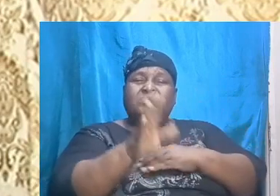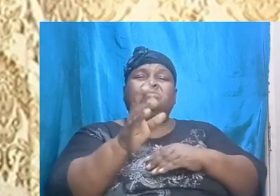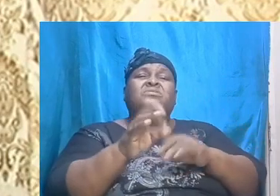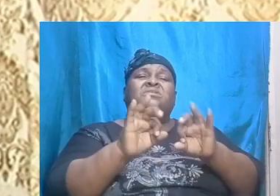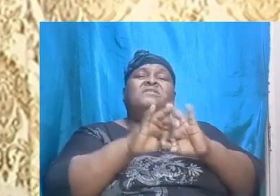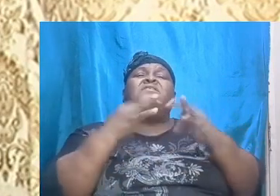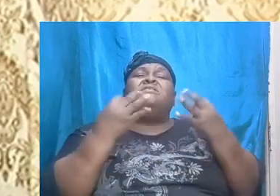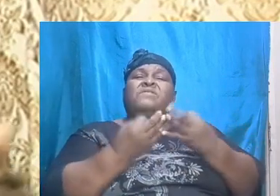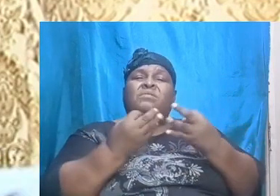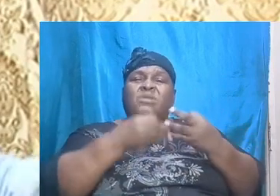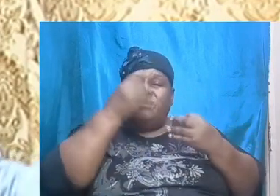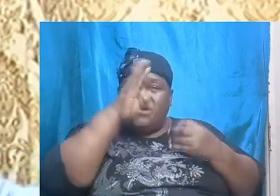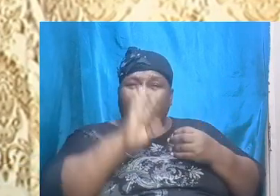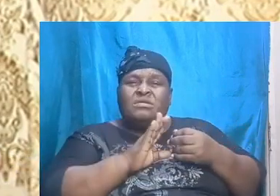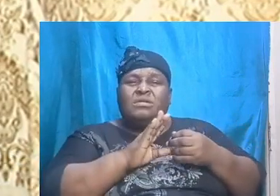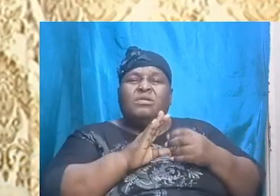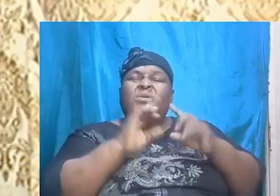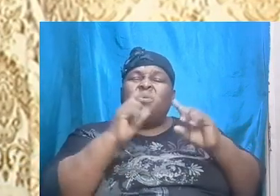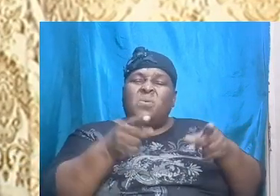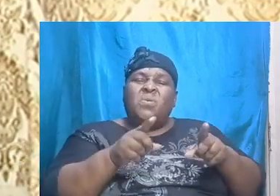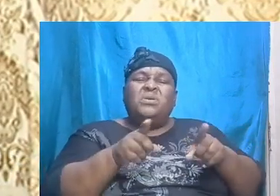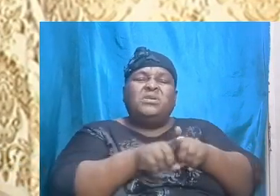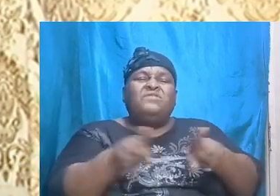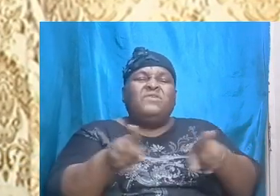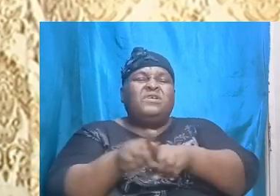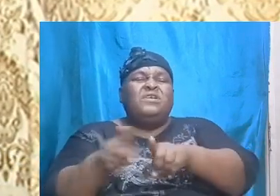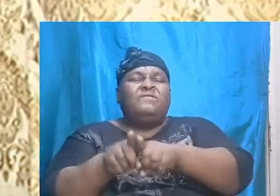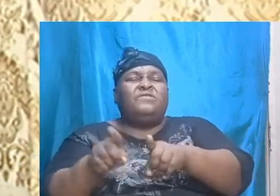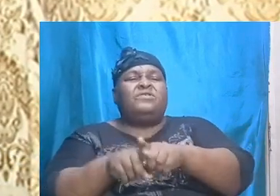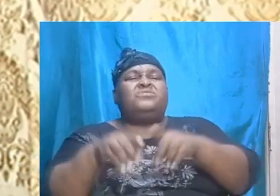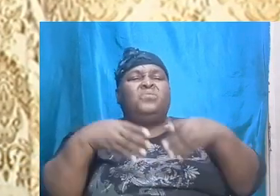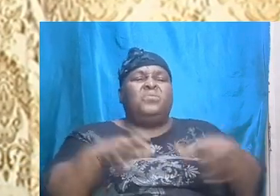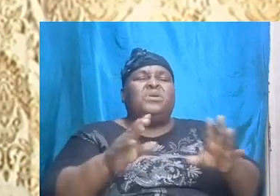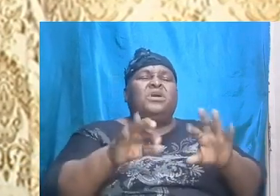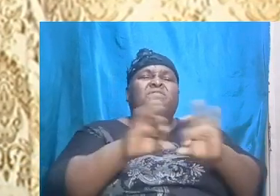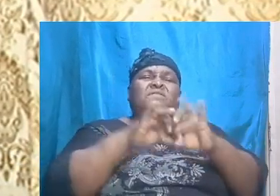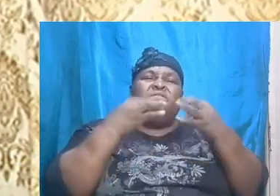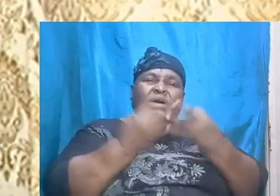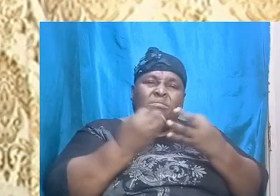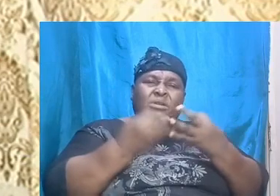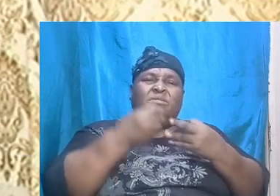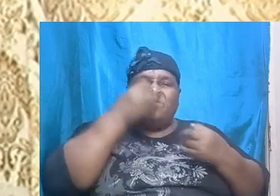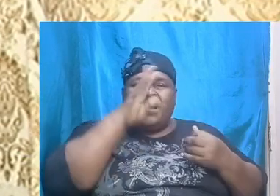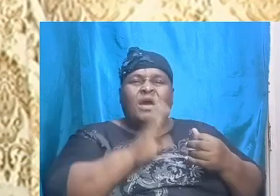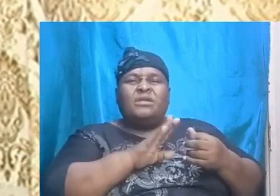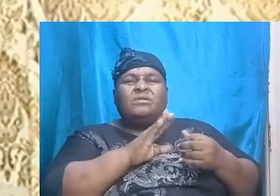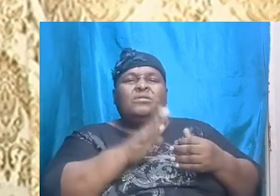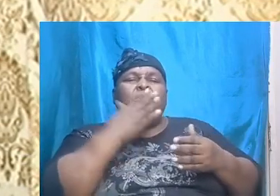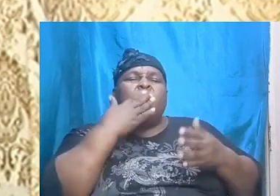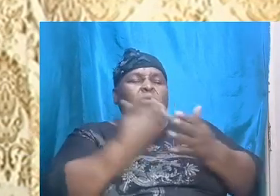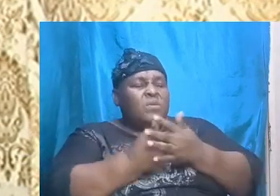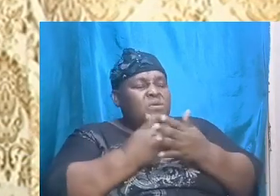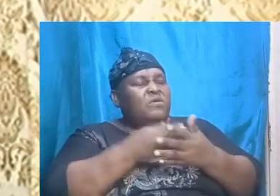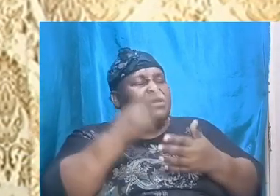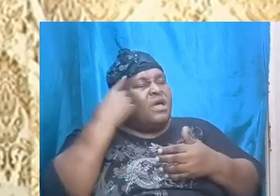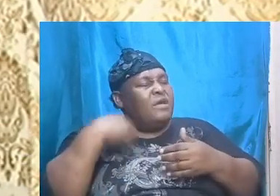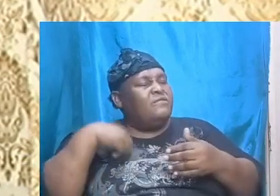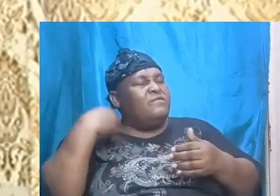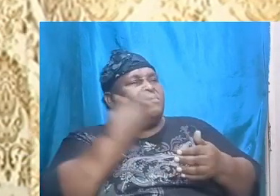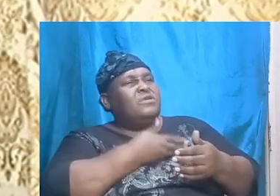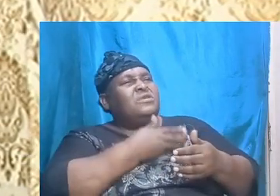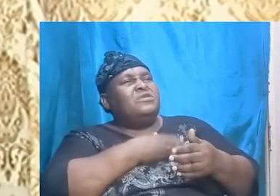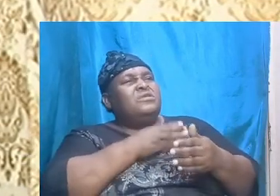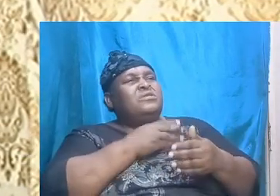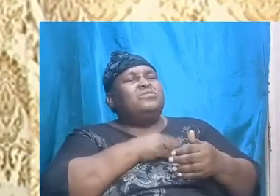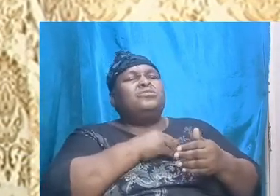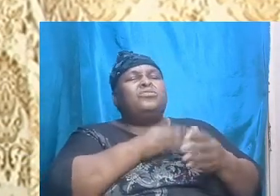going contrary to what the rest of the body believes or what the rest of the body thinks, amen. It is good for us that we are united in purpose. It is